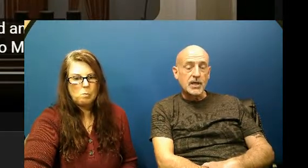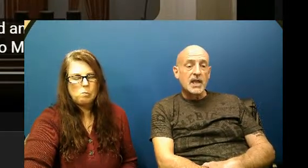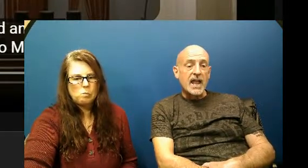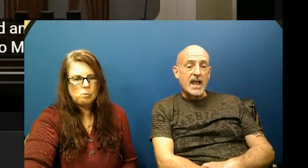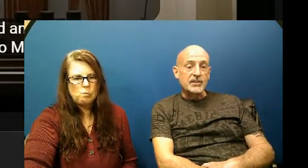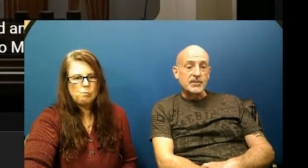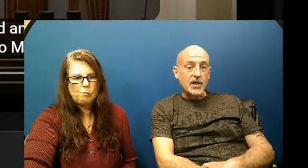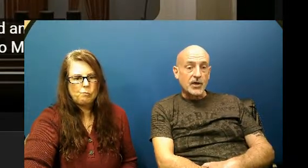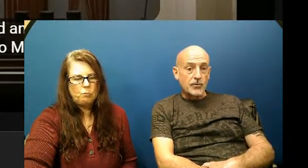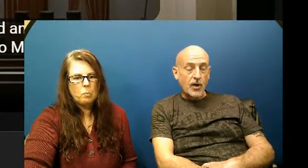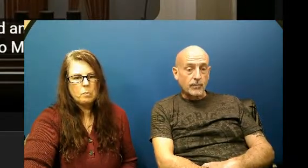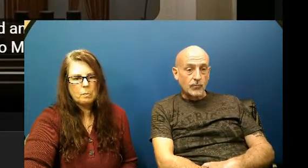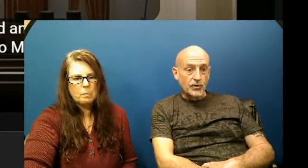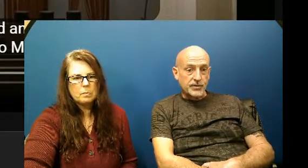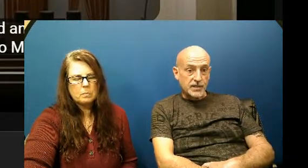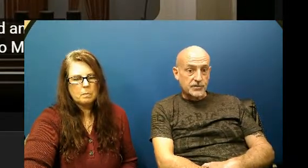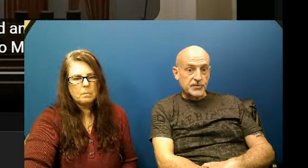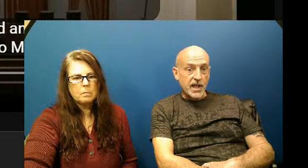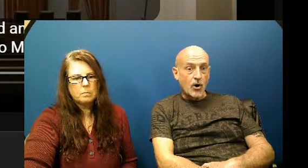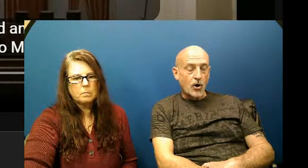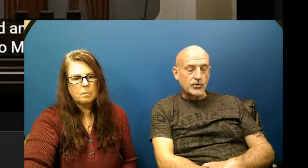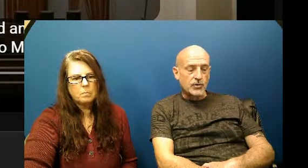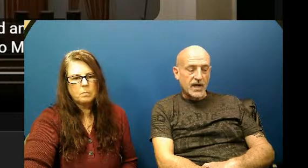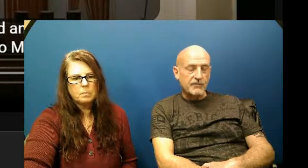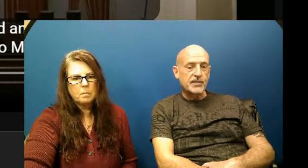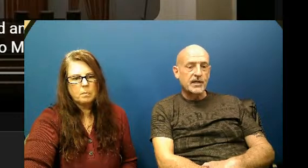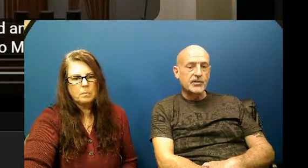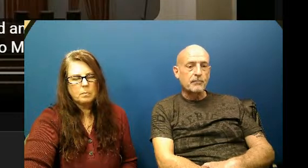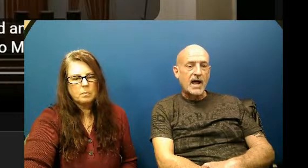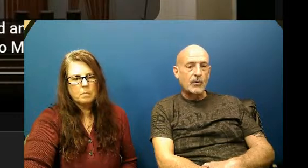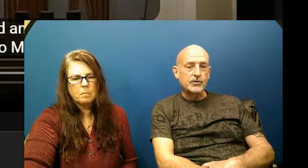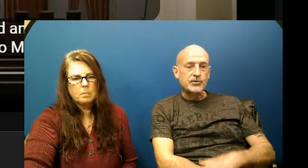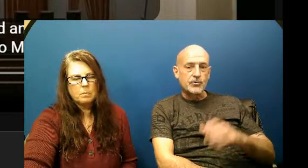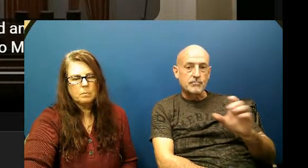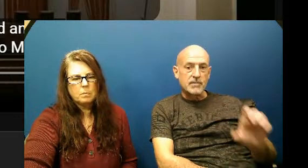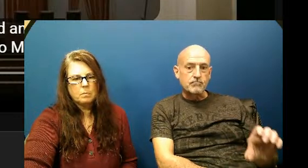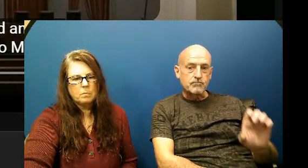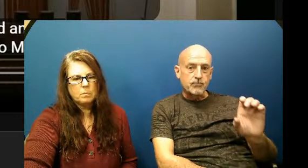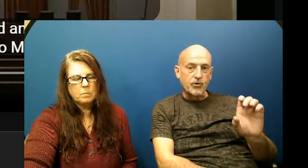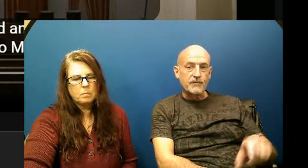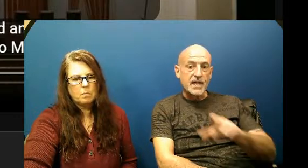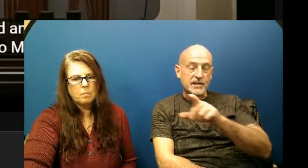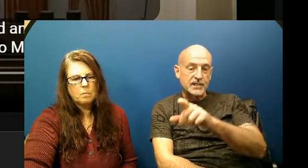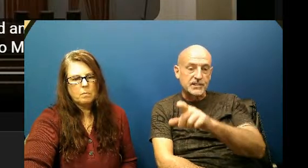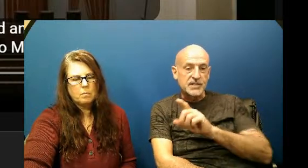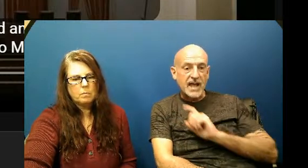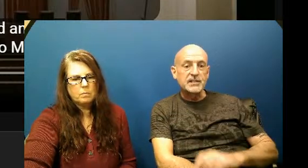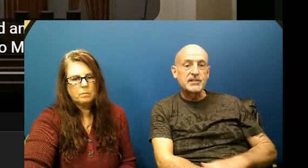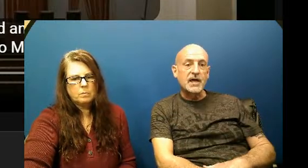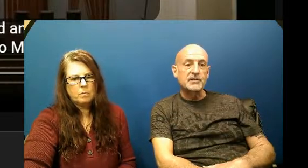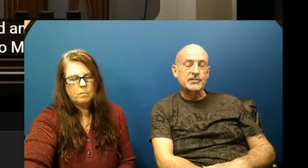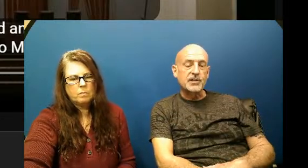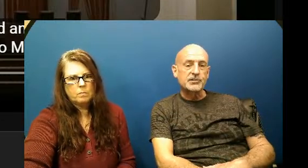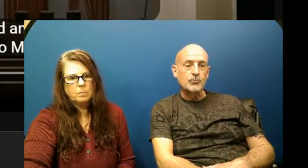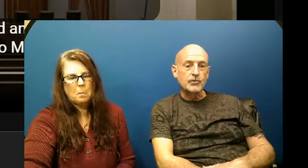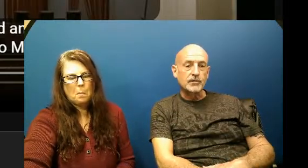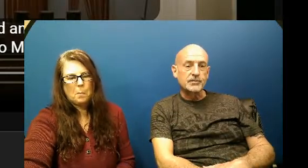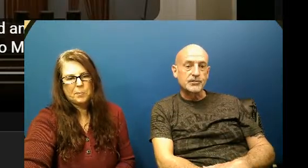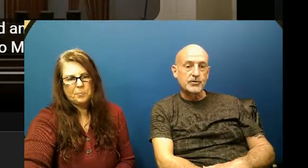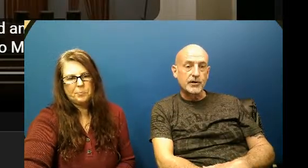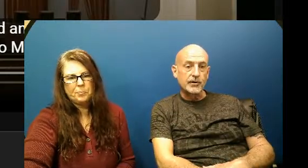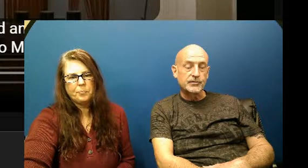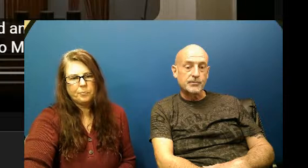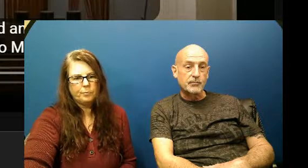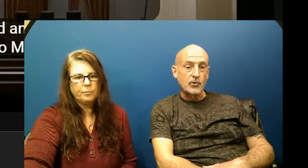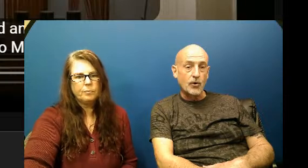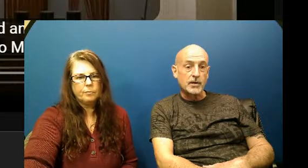jobs. And the other problem with it, and they are doing everything in their power to prevent exactly the kind of discussion we're listening